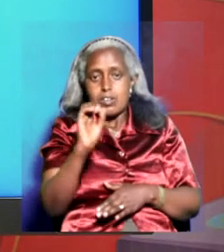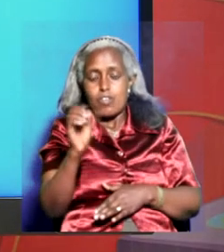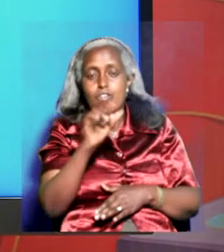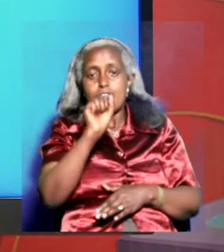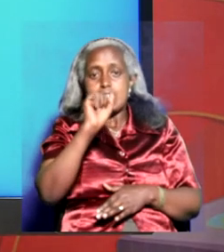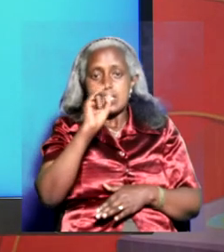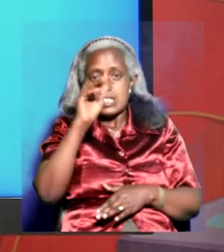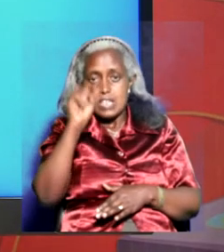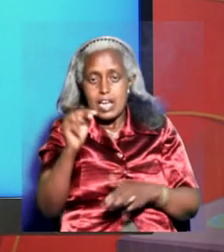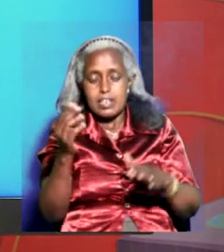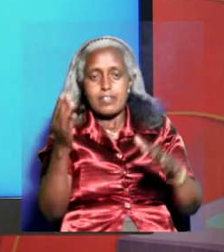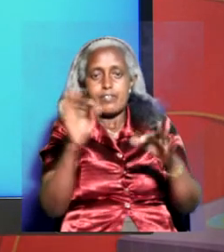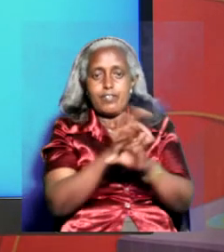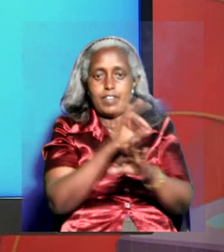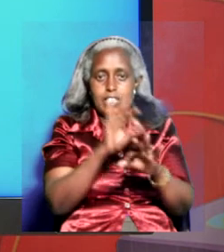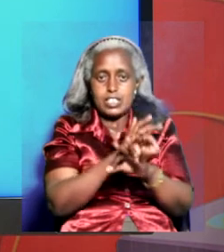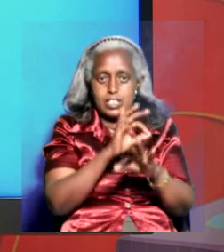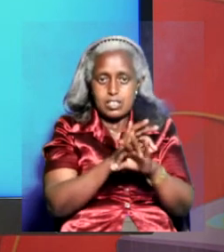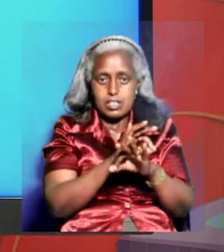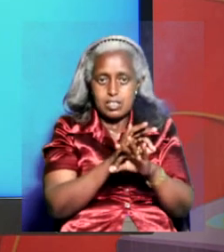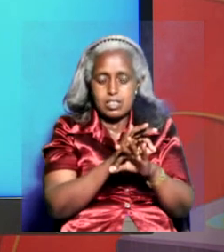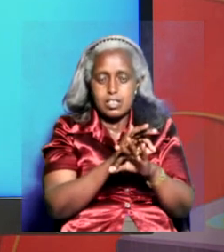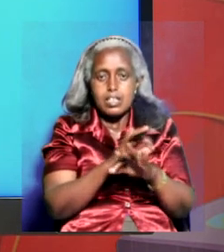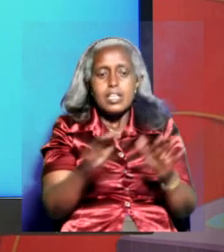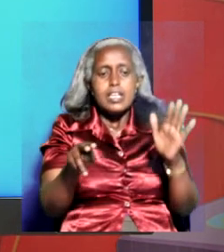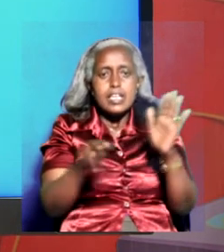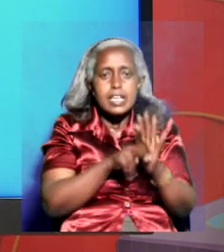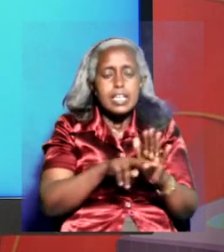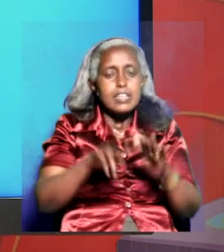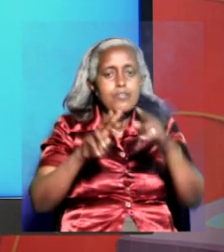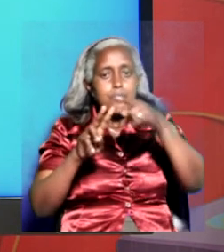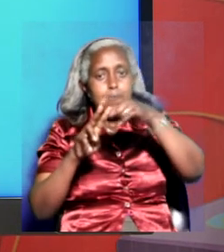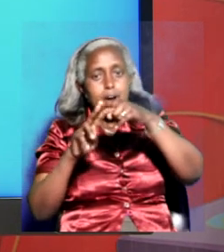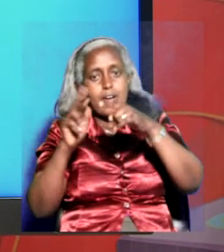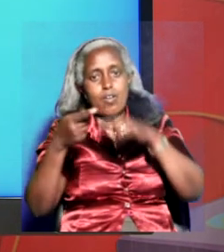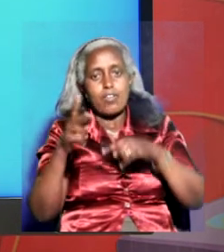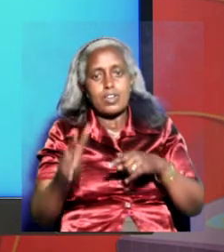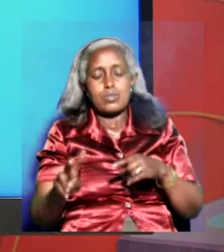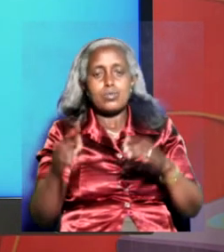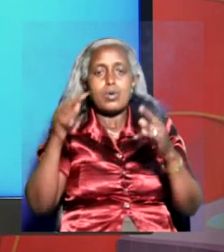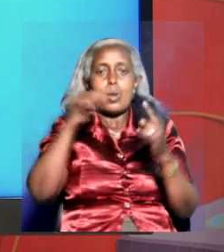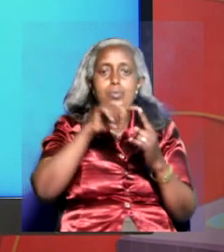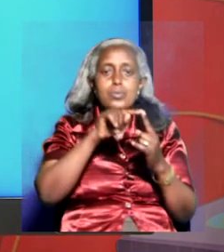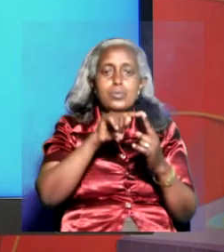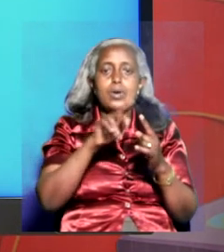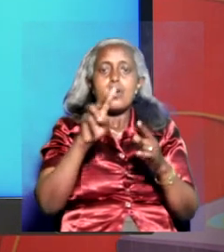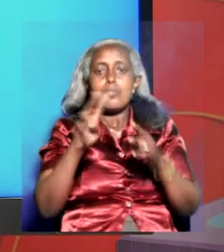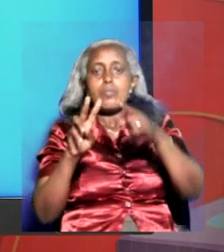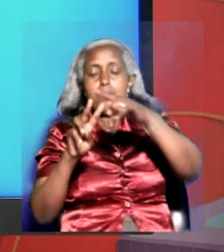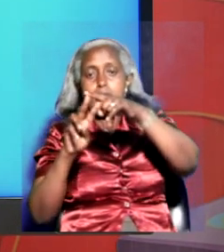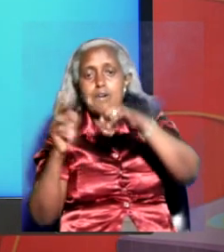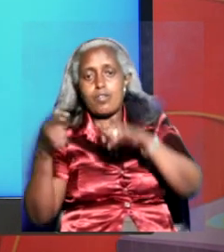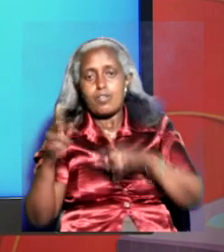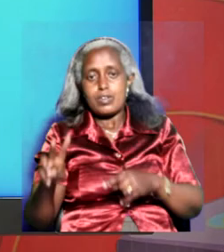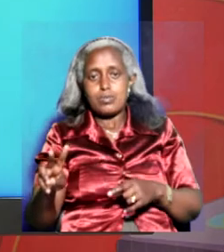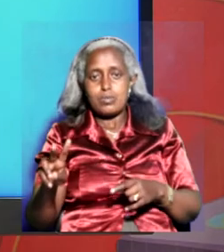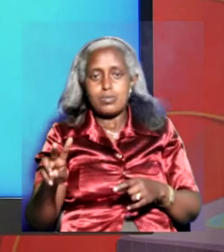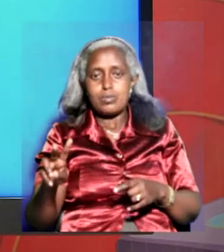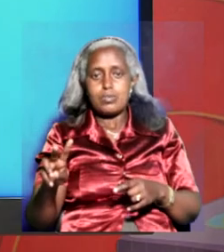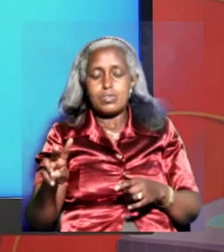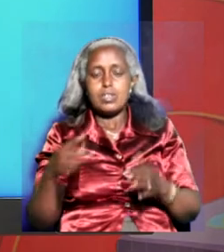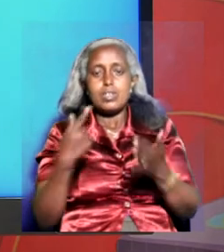function from negative pi over 2 up to pi over 2, it will